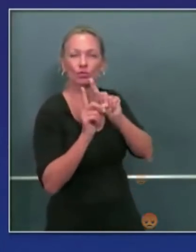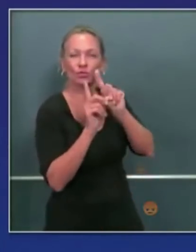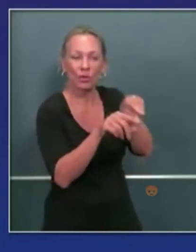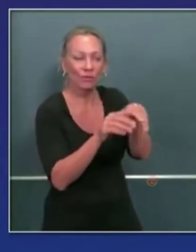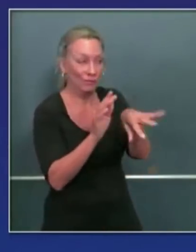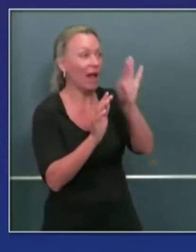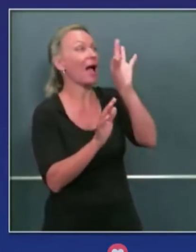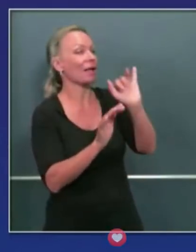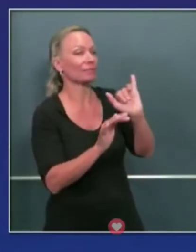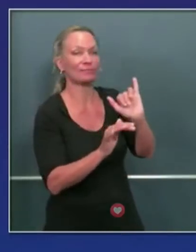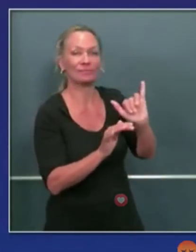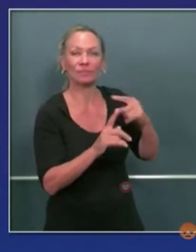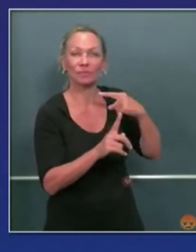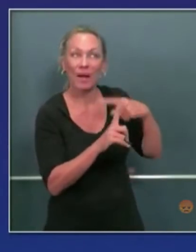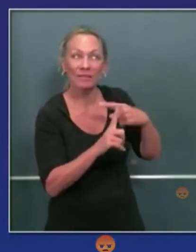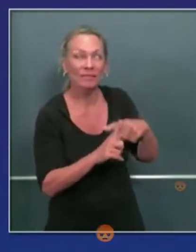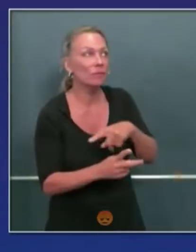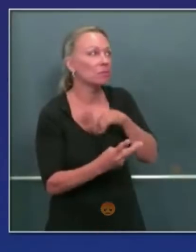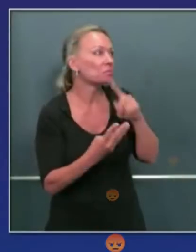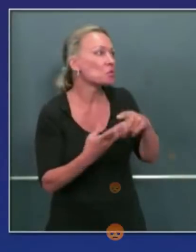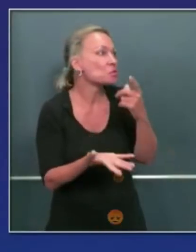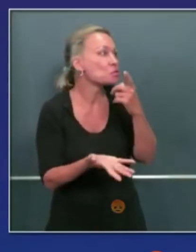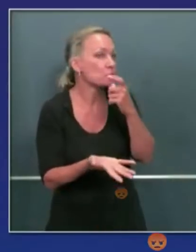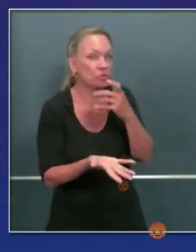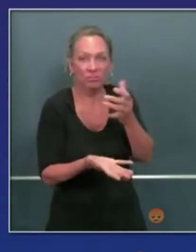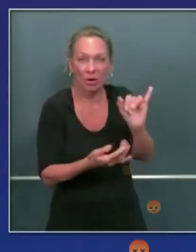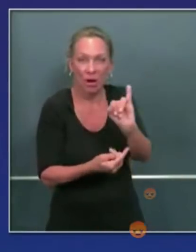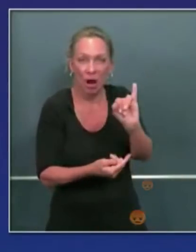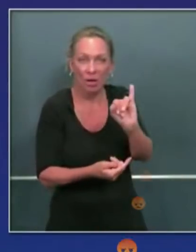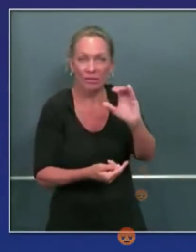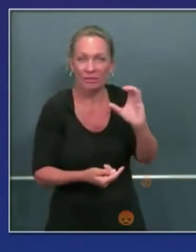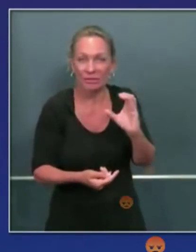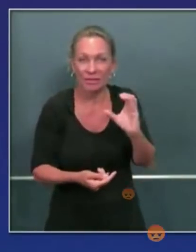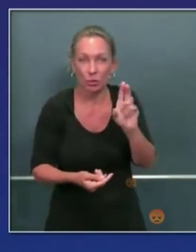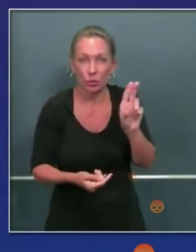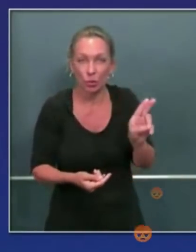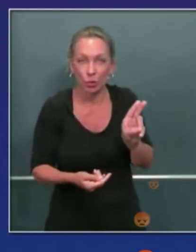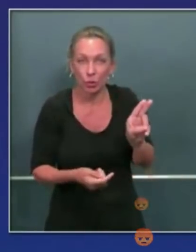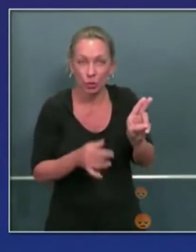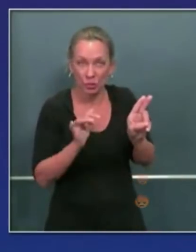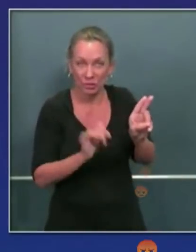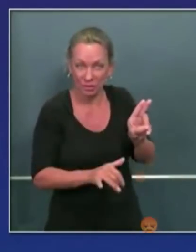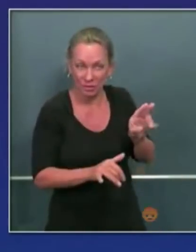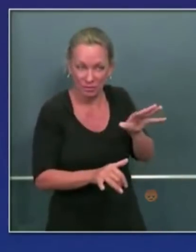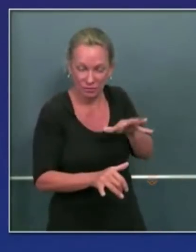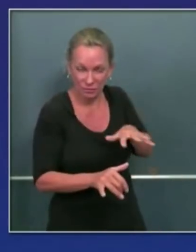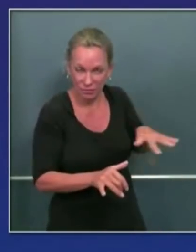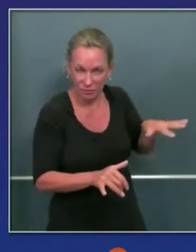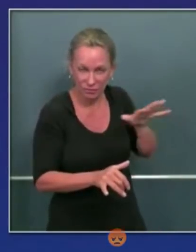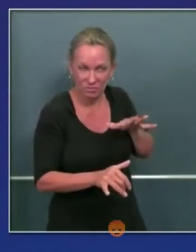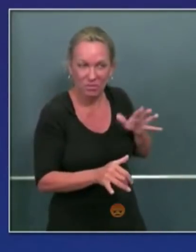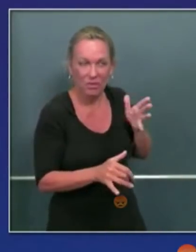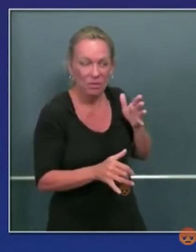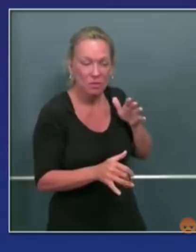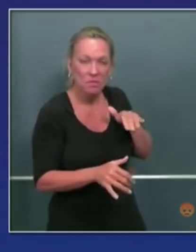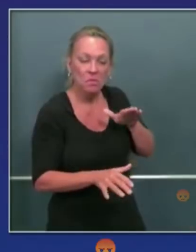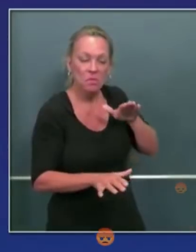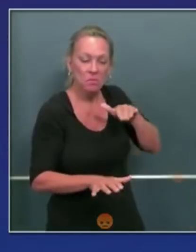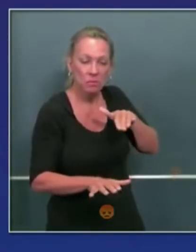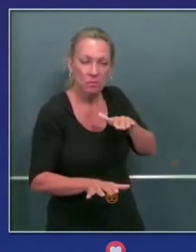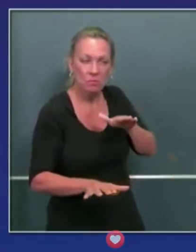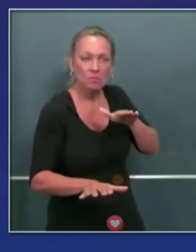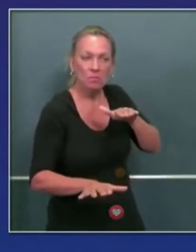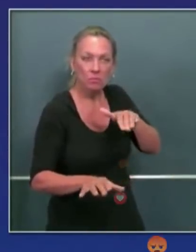qua thì cái độ lây nhiễm nó cũng đã cao lên từ 4.4% bây giờ lên đến 5.5%. Trong những ngày mà